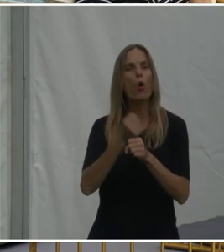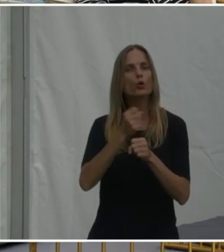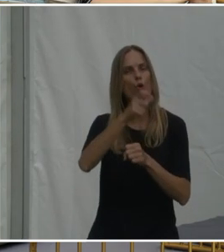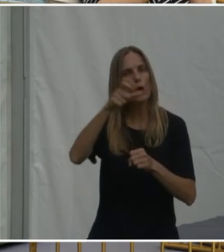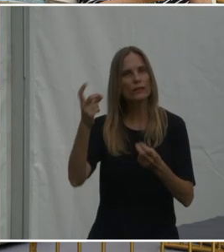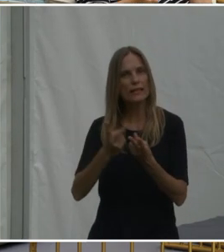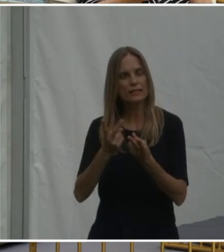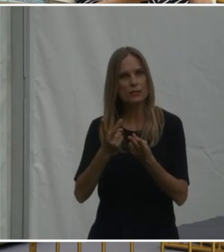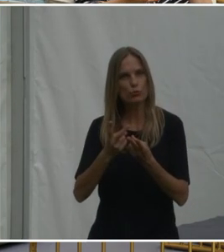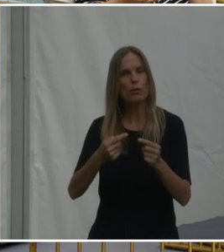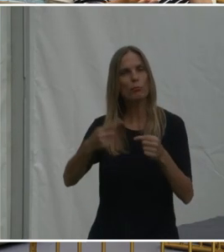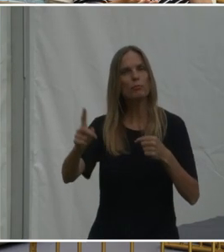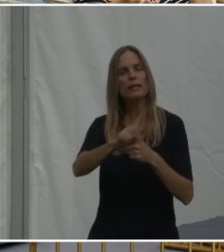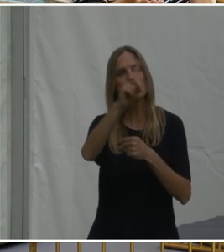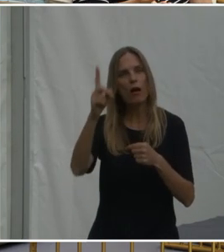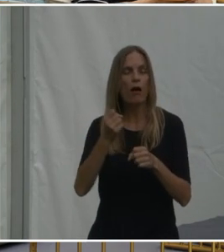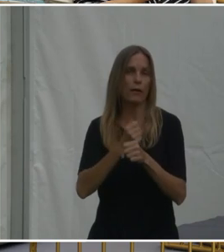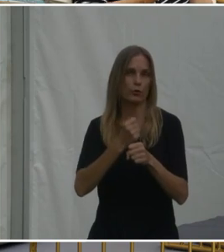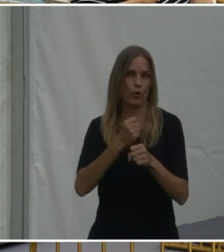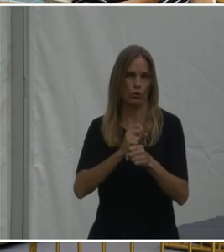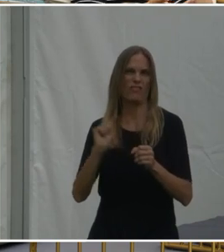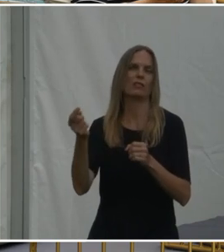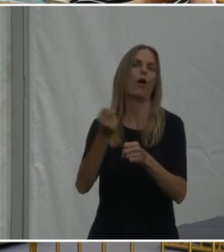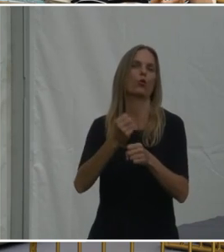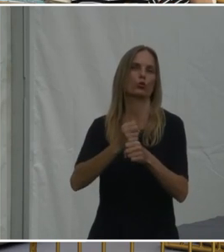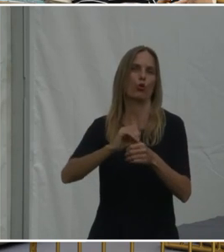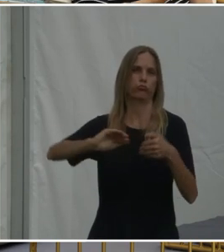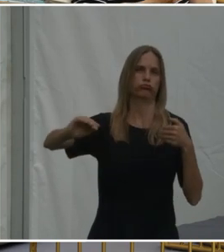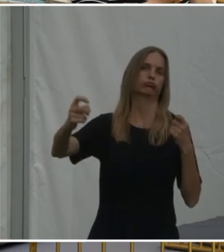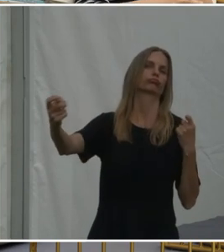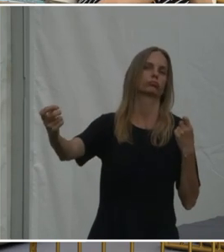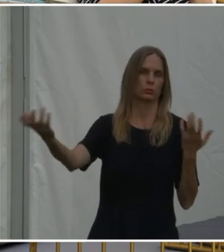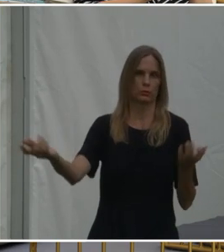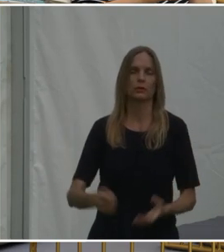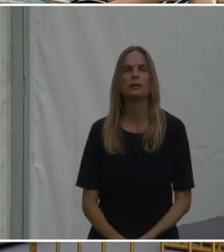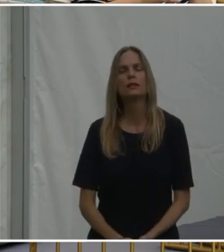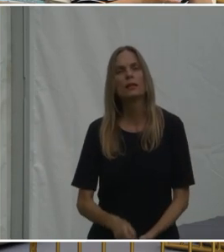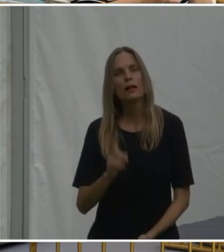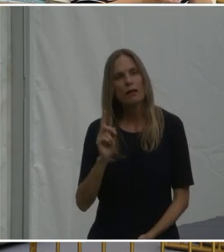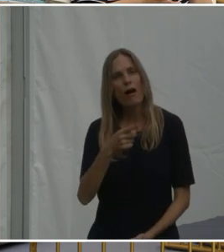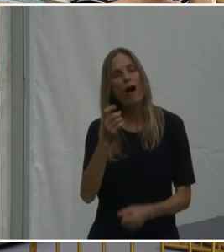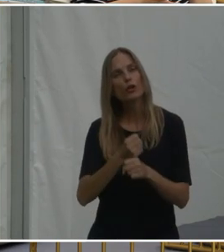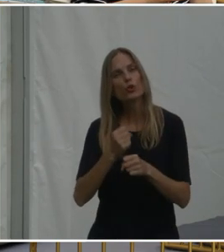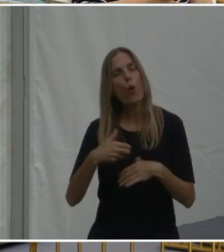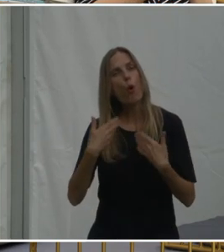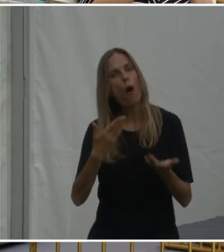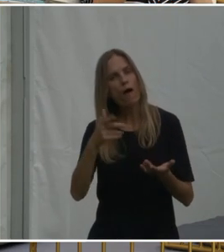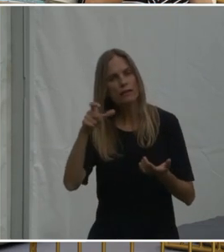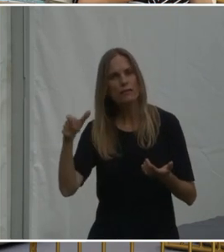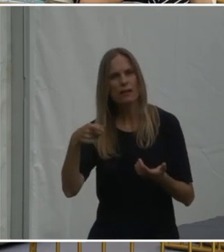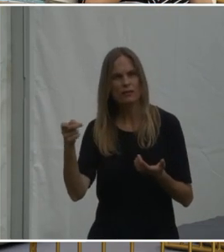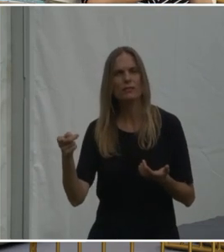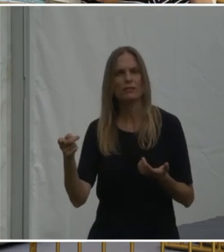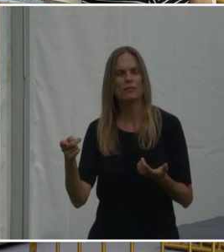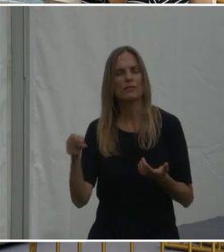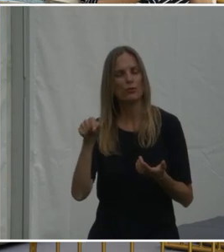continue working for longer periods remotely. But now you also see employers taking advantage of these systems that where